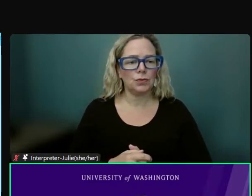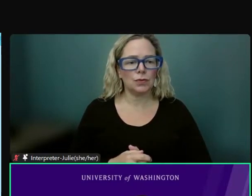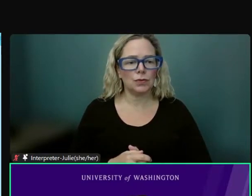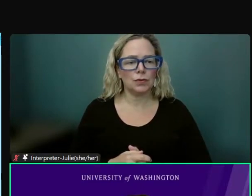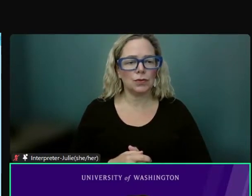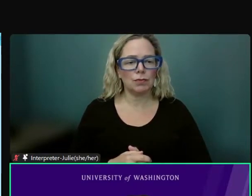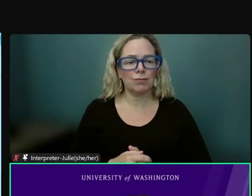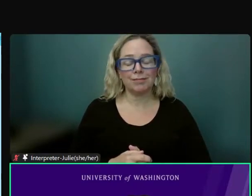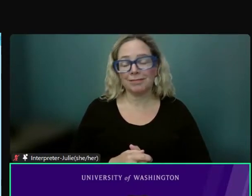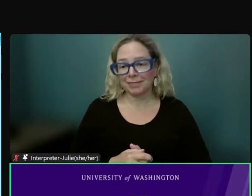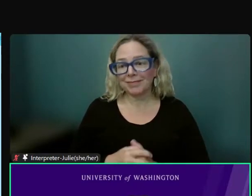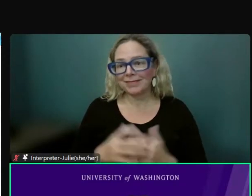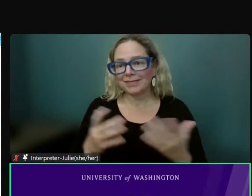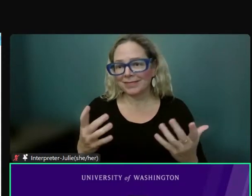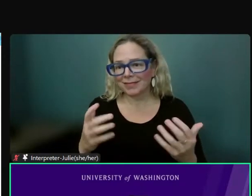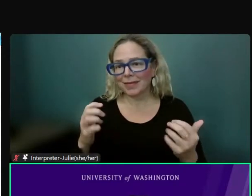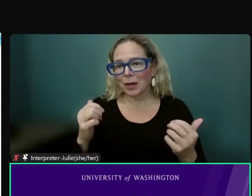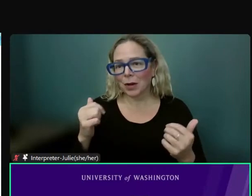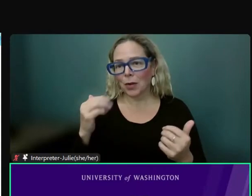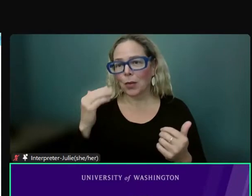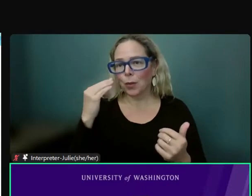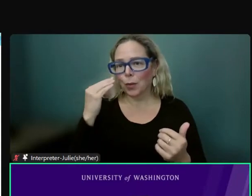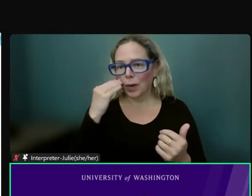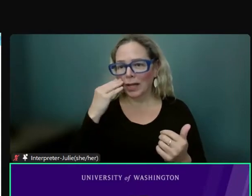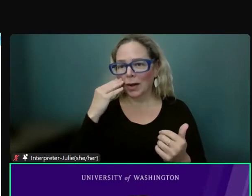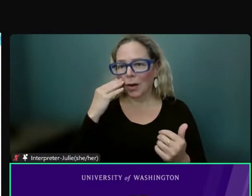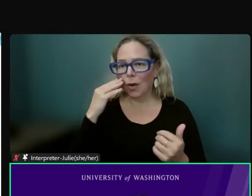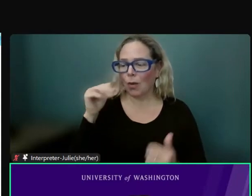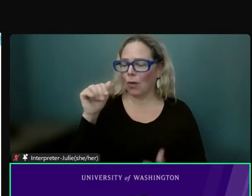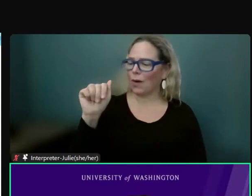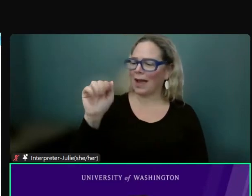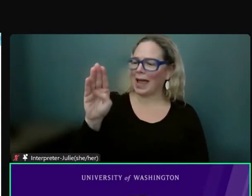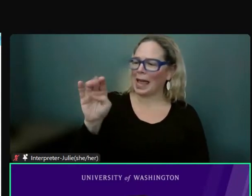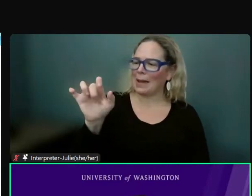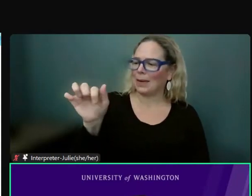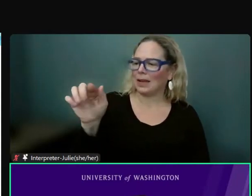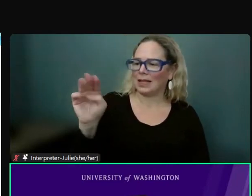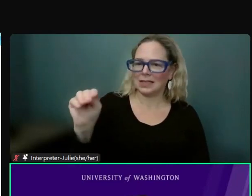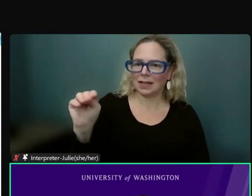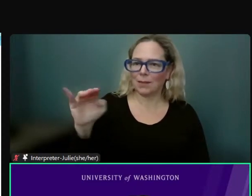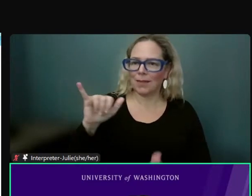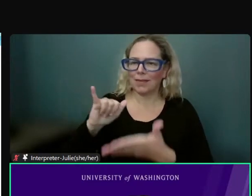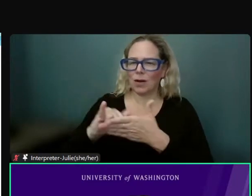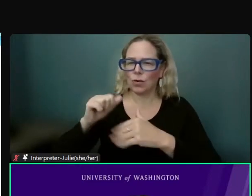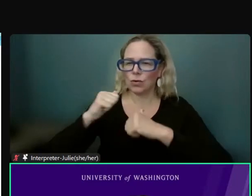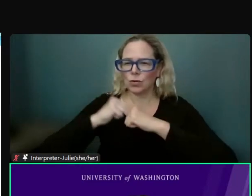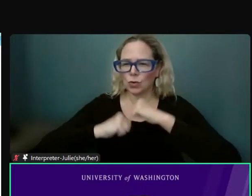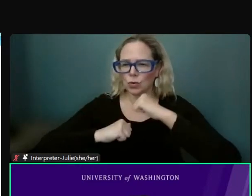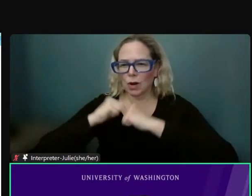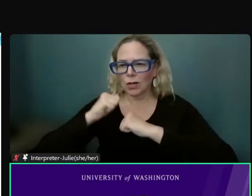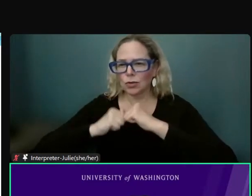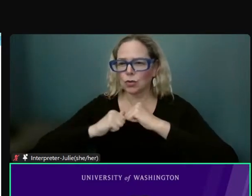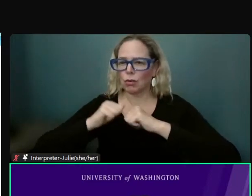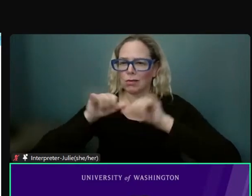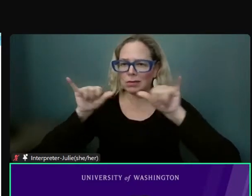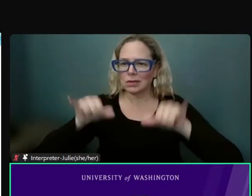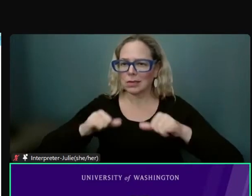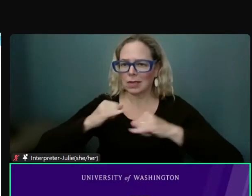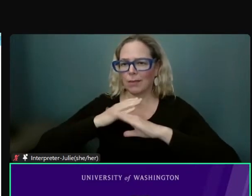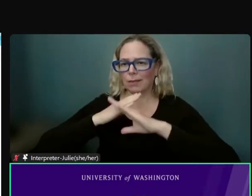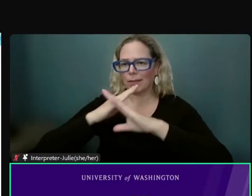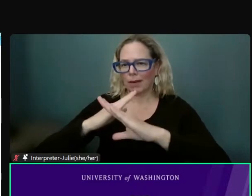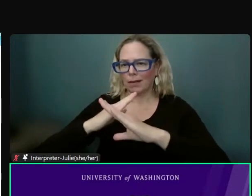So I think we all know the issue of ableism and structural barriers that individuals with disabilities are experiencing to